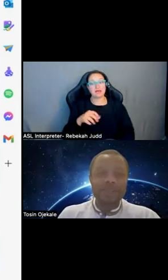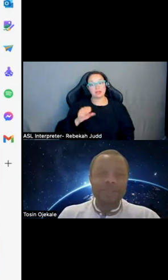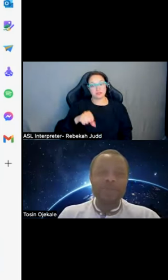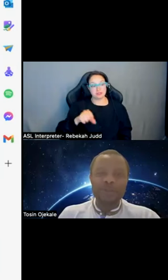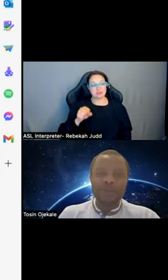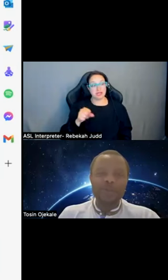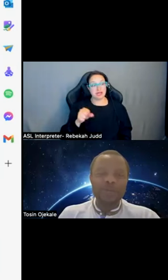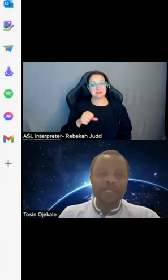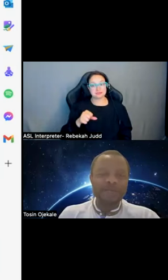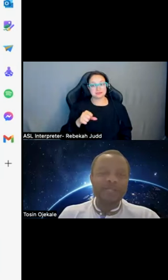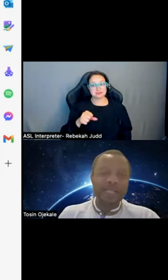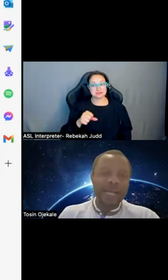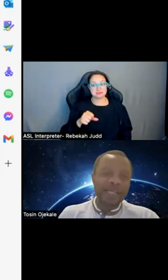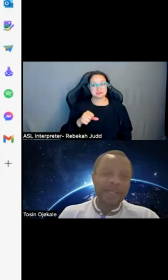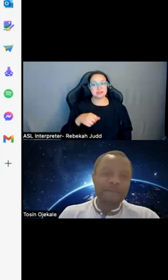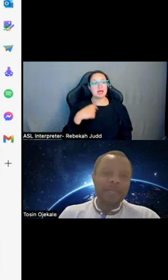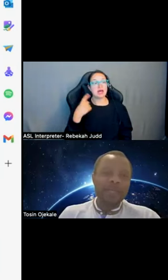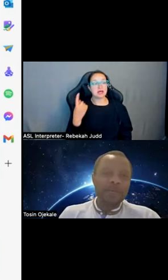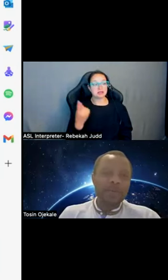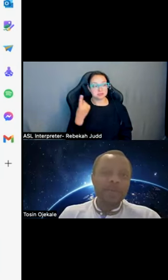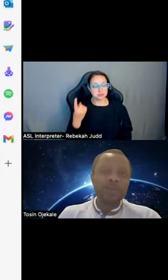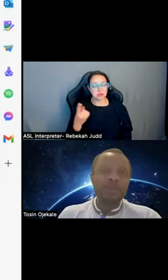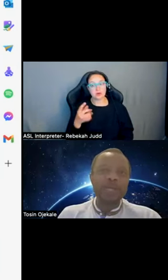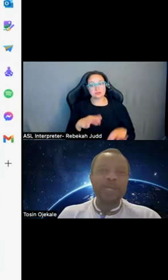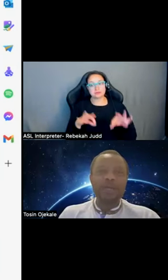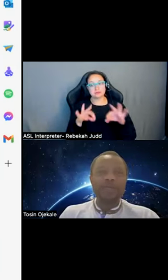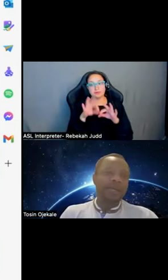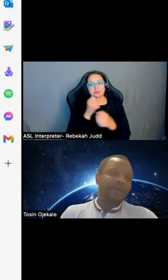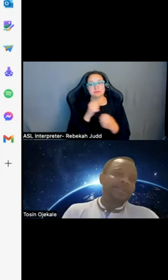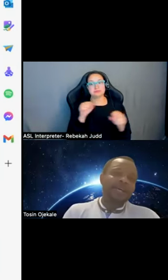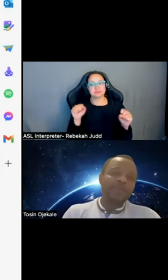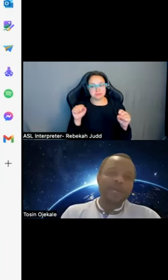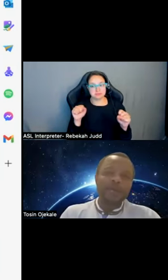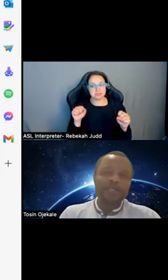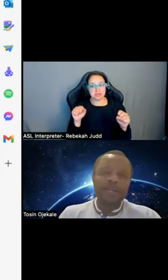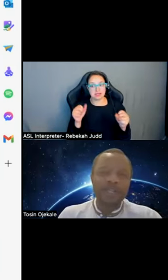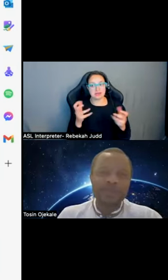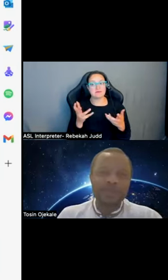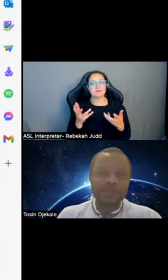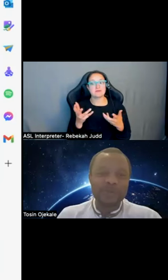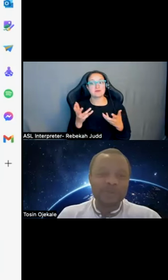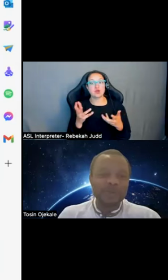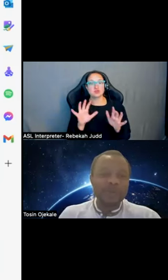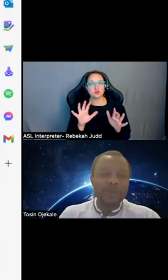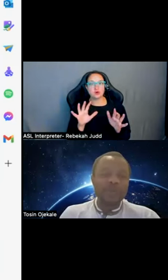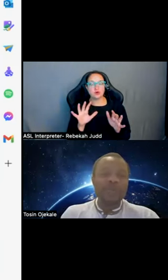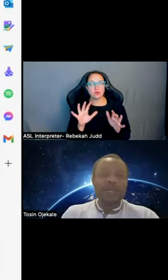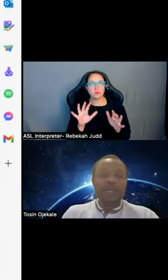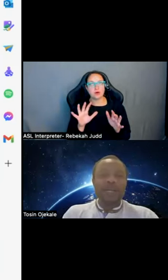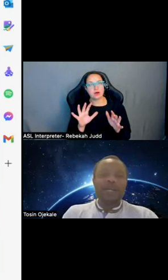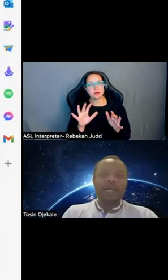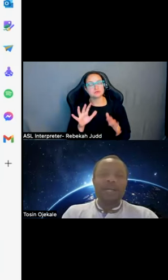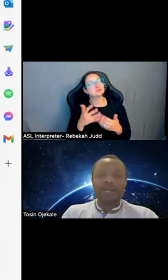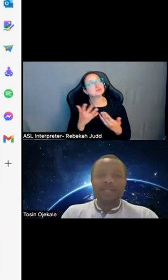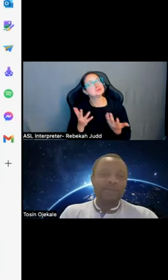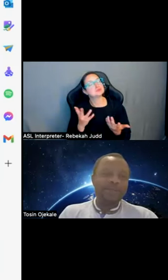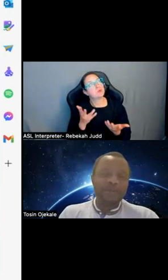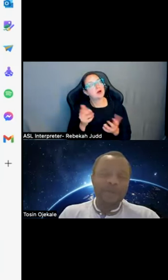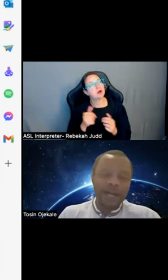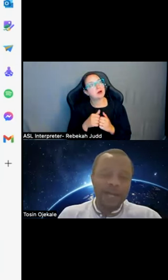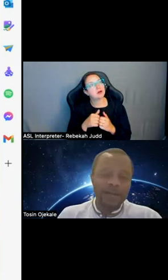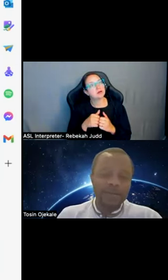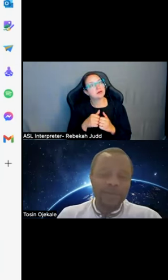better to be on the safety side. You don't want to be on the errand side where you are trying to